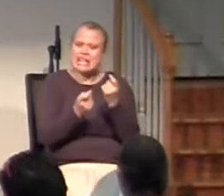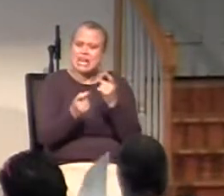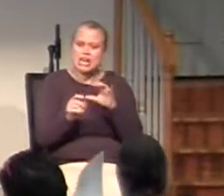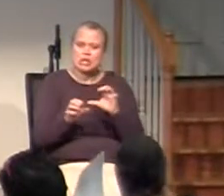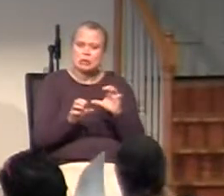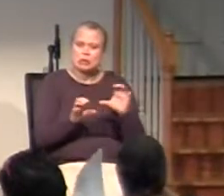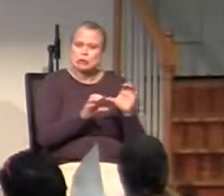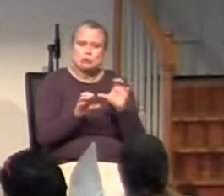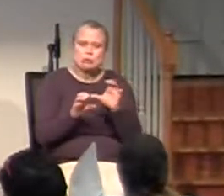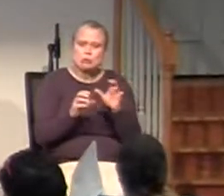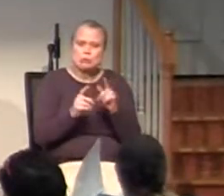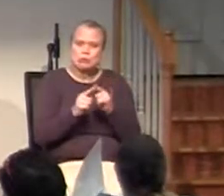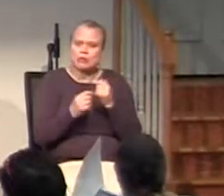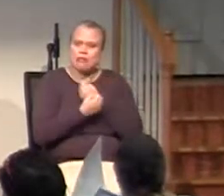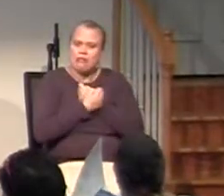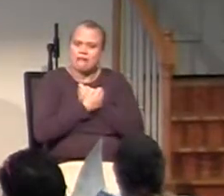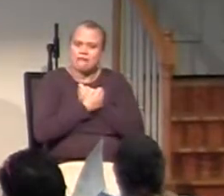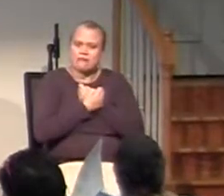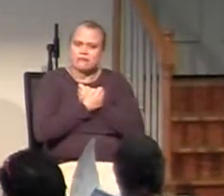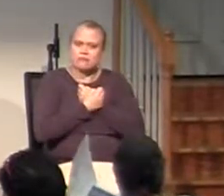love?